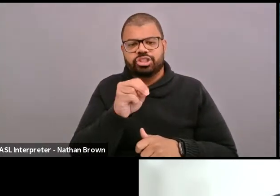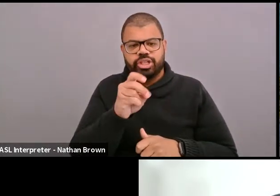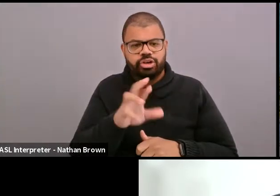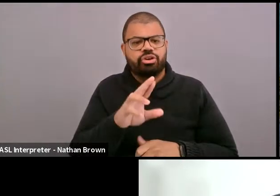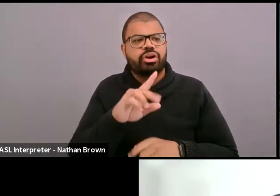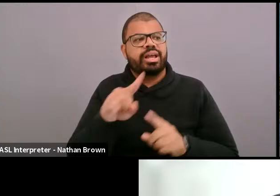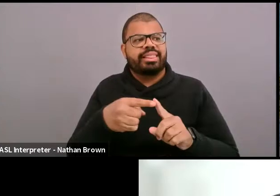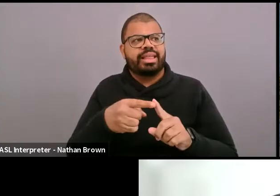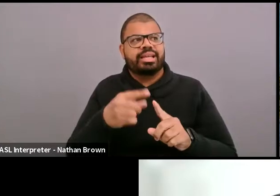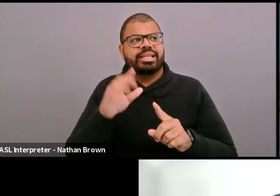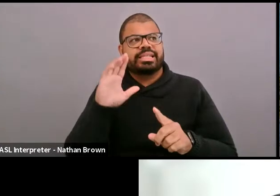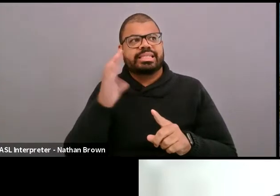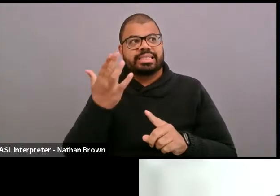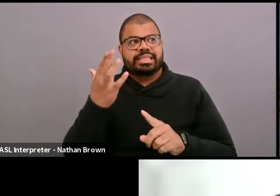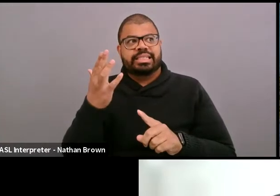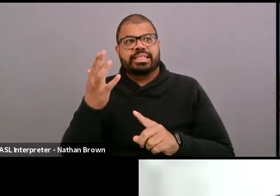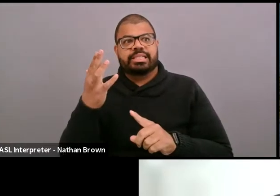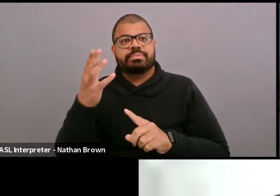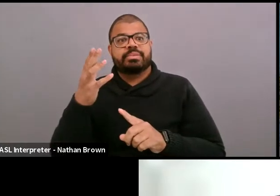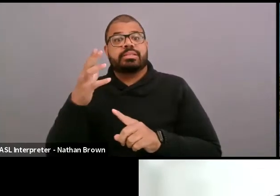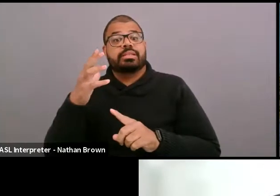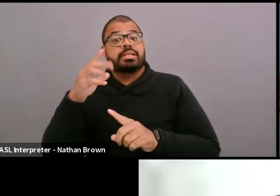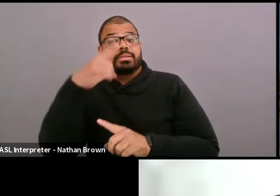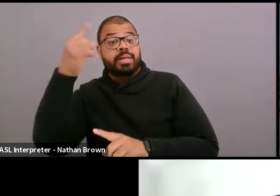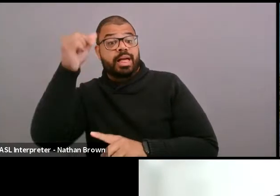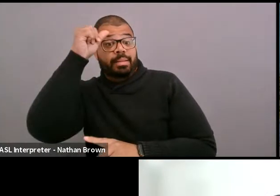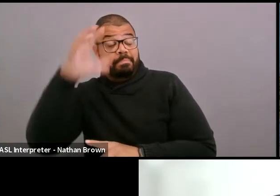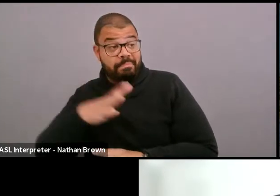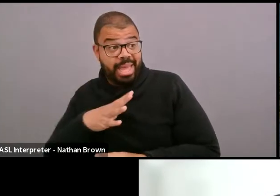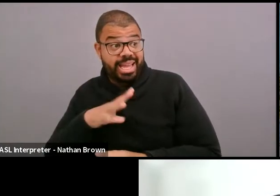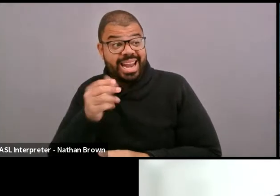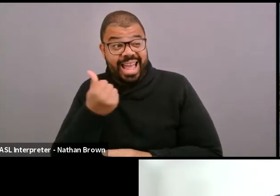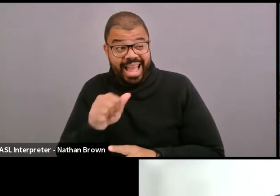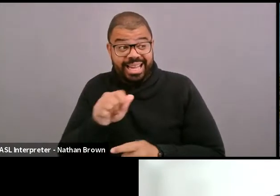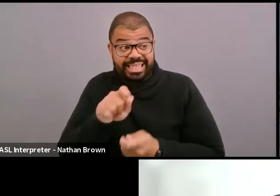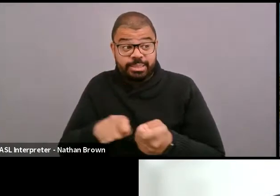is African-American males. And is there any particular